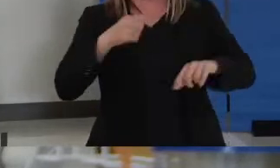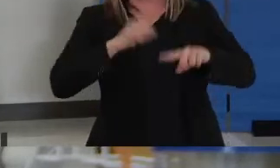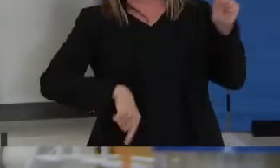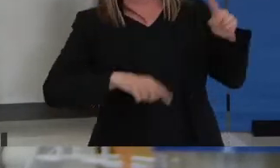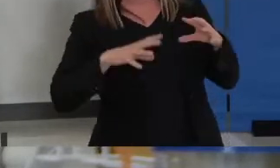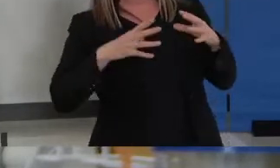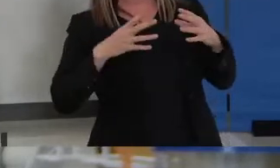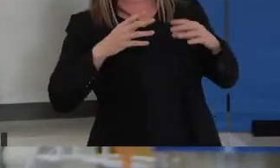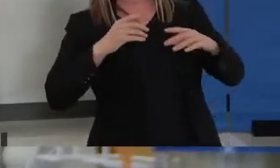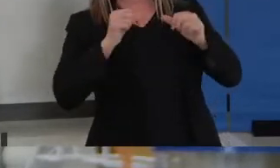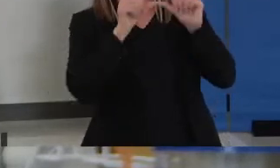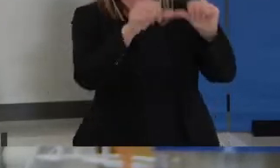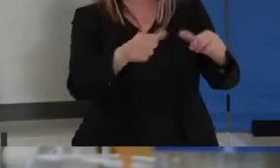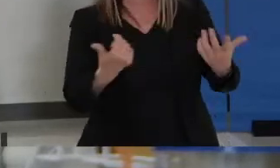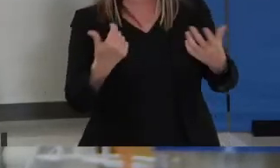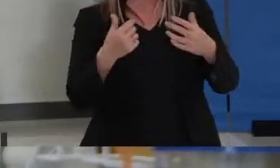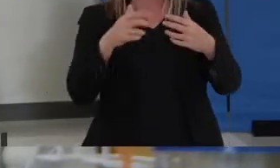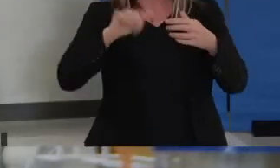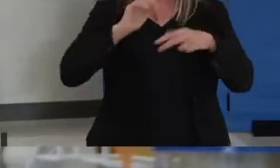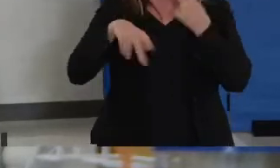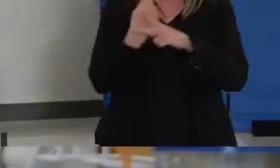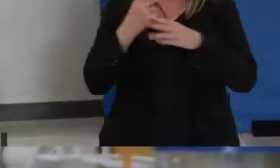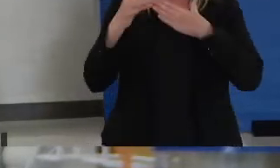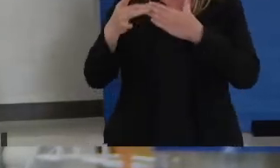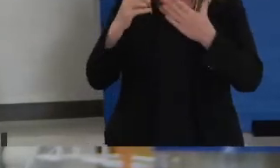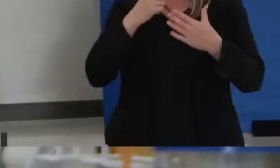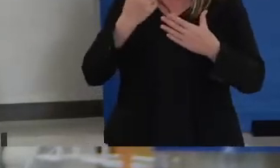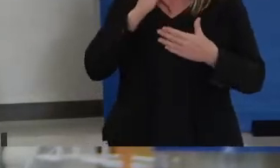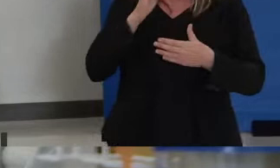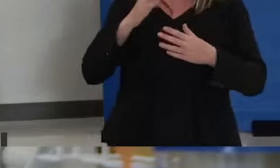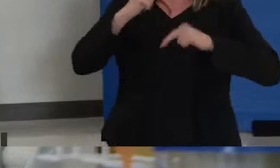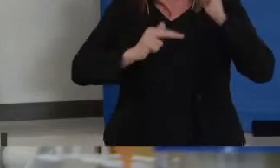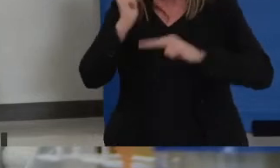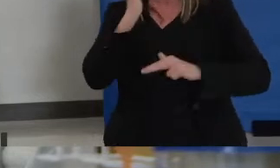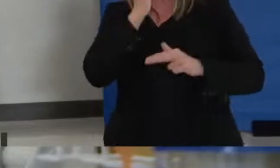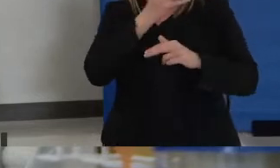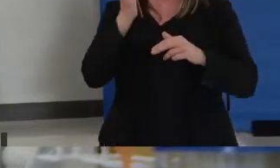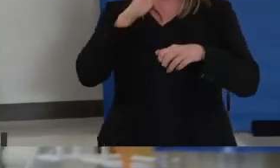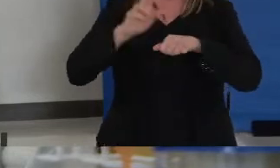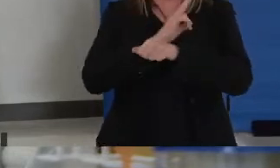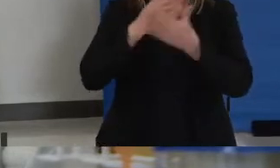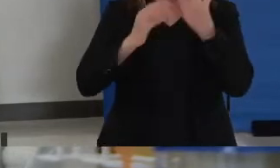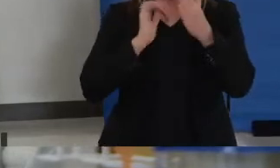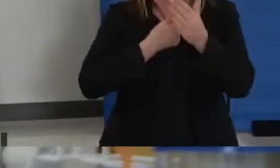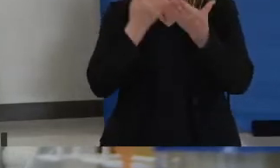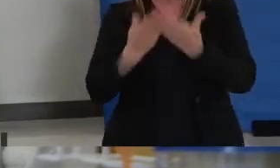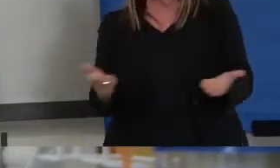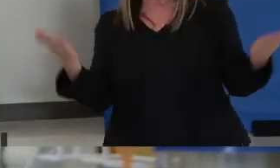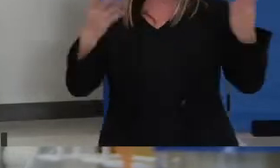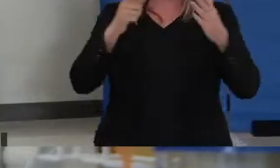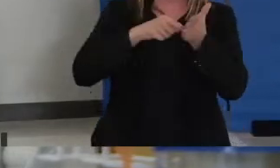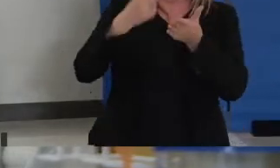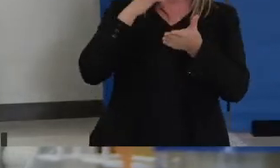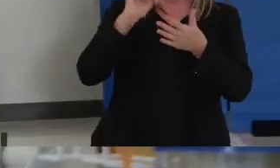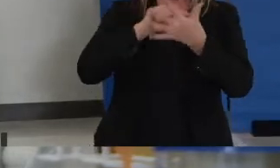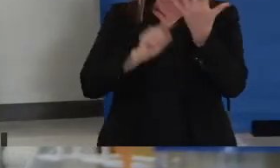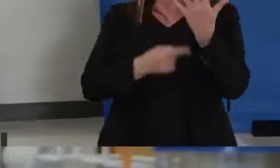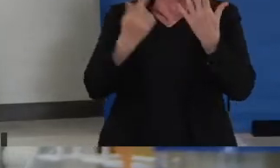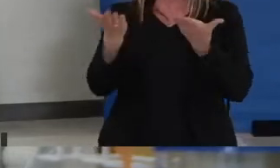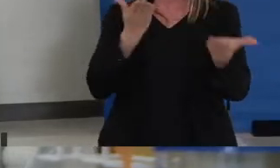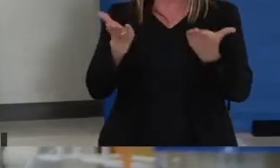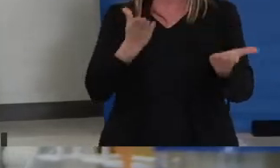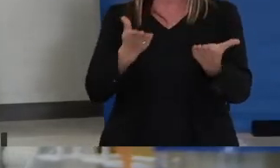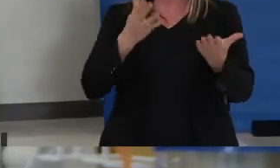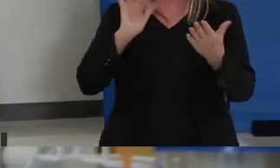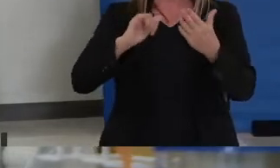crisis. So this kind of leadership that says we are going to build beds and we're going to use part of our resources to pay for those services is the